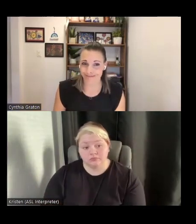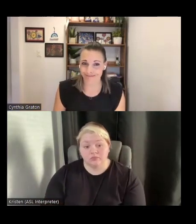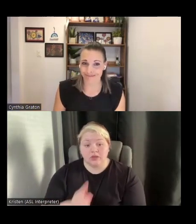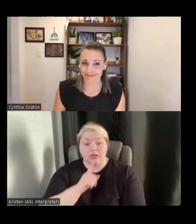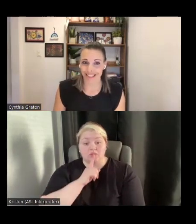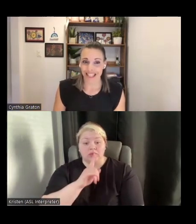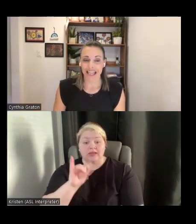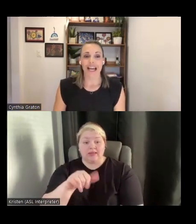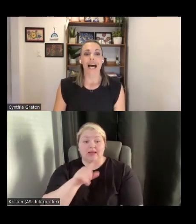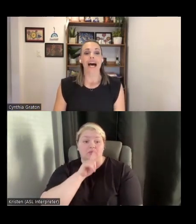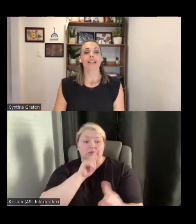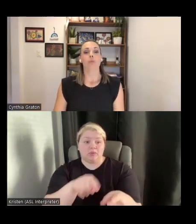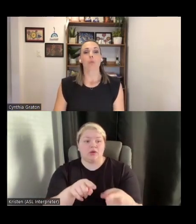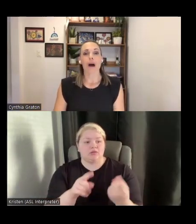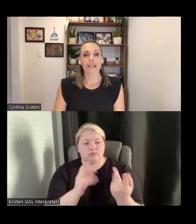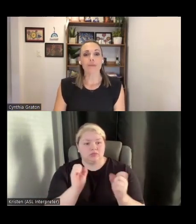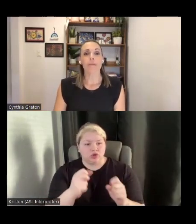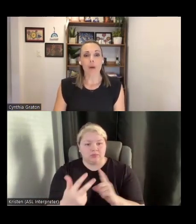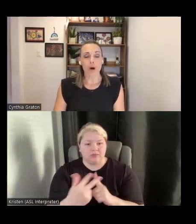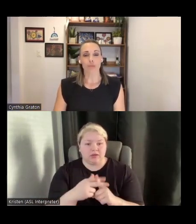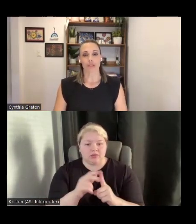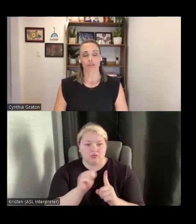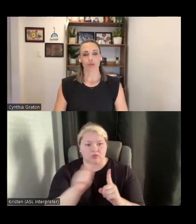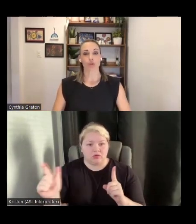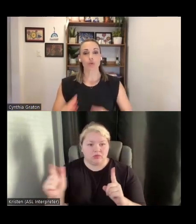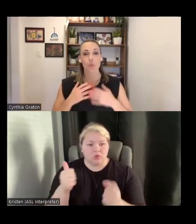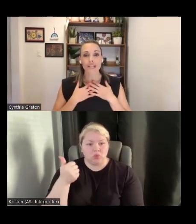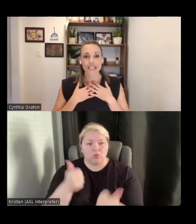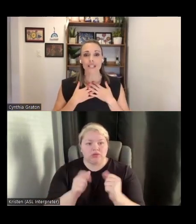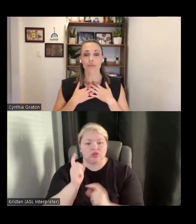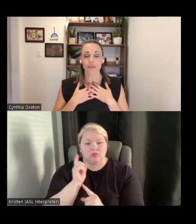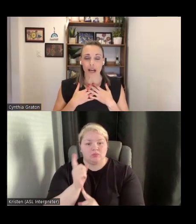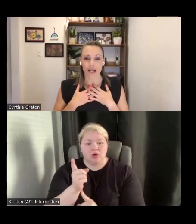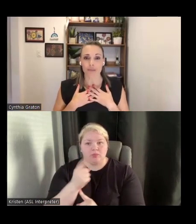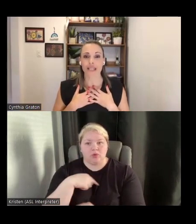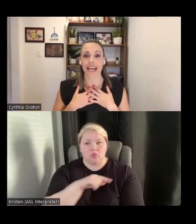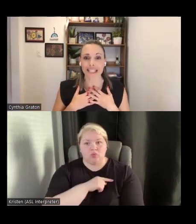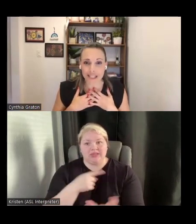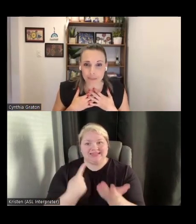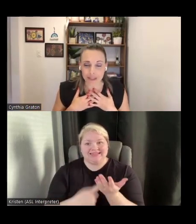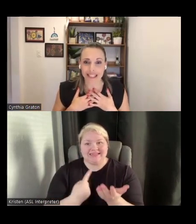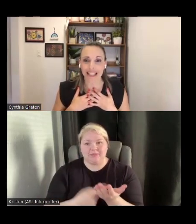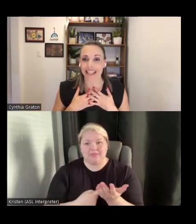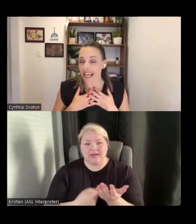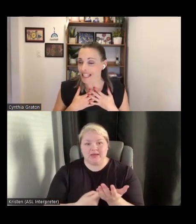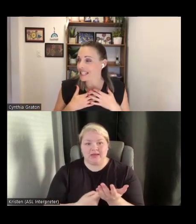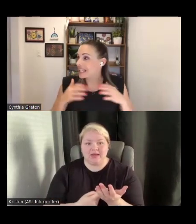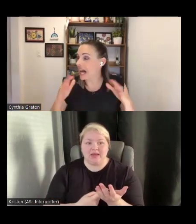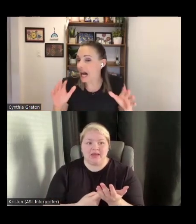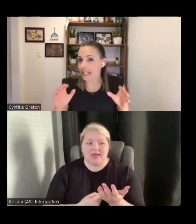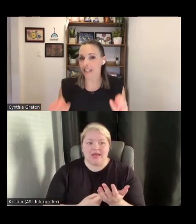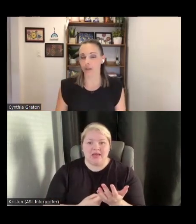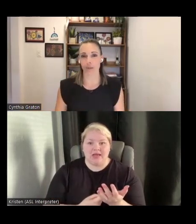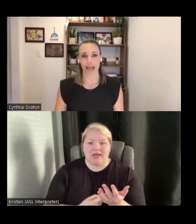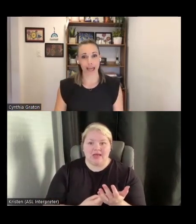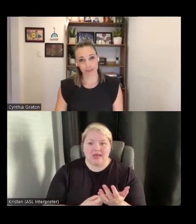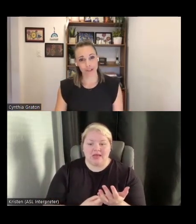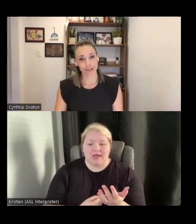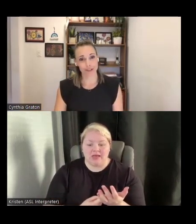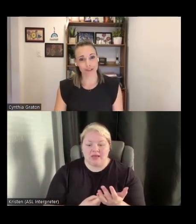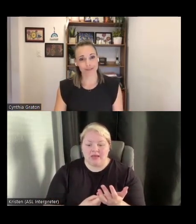us. At what moment do we sometimes exhibit less than